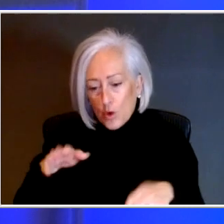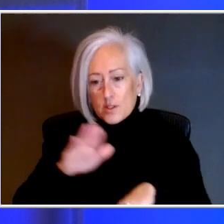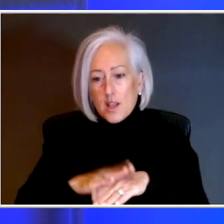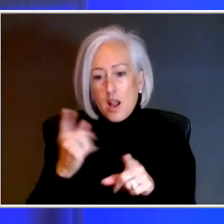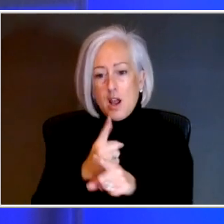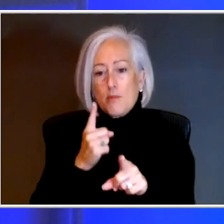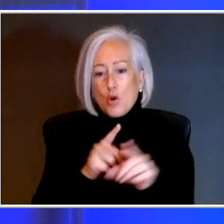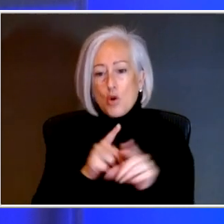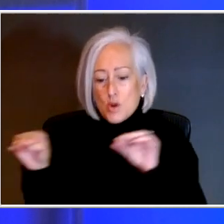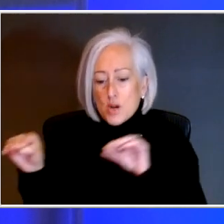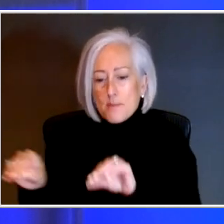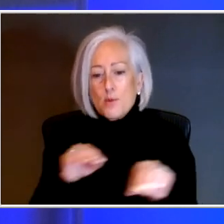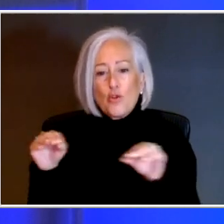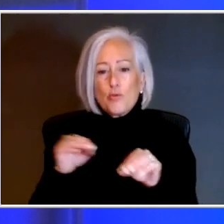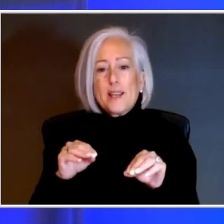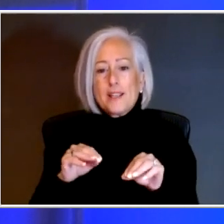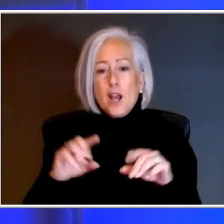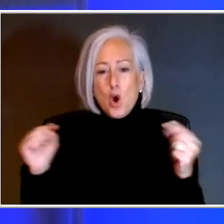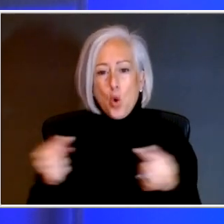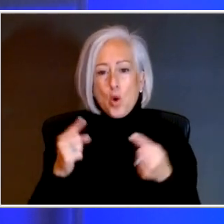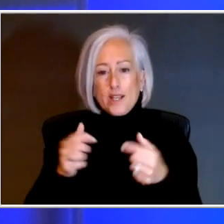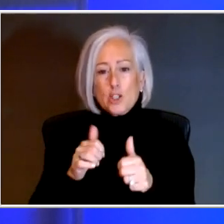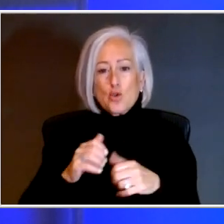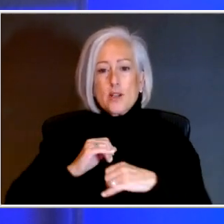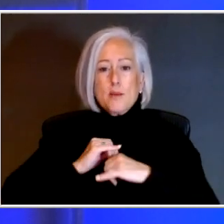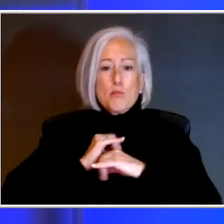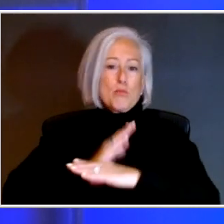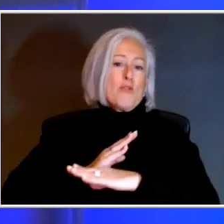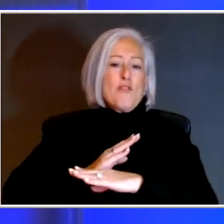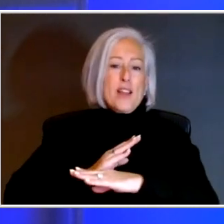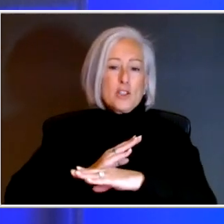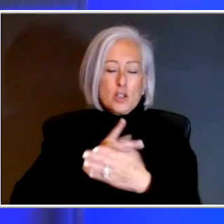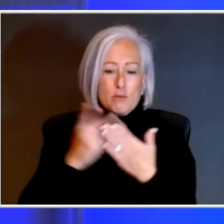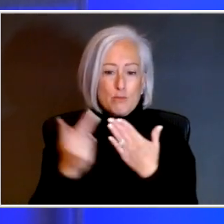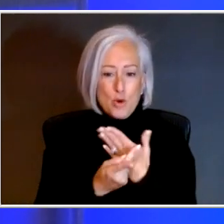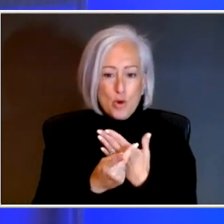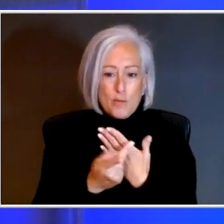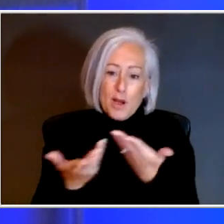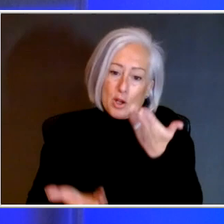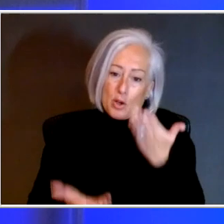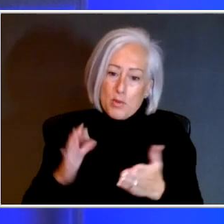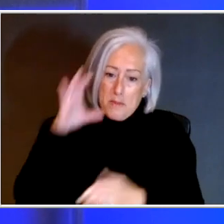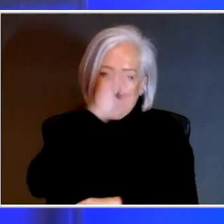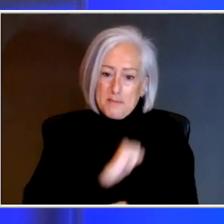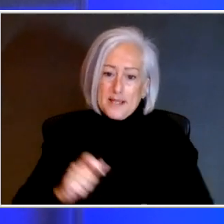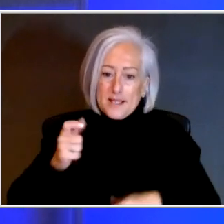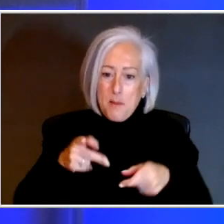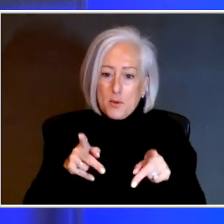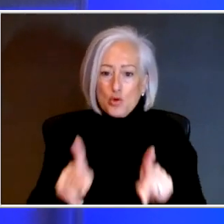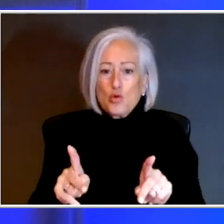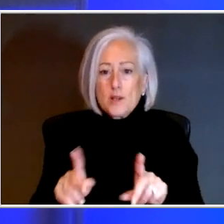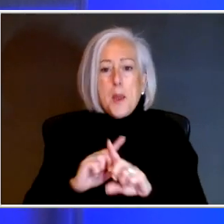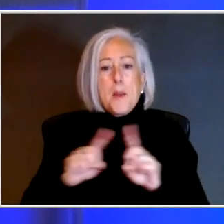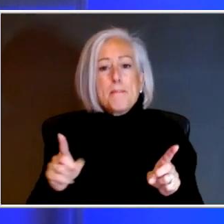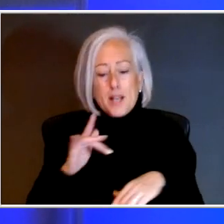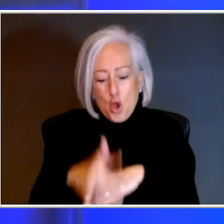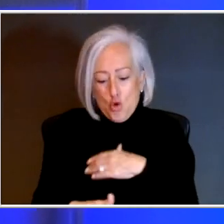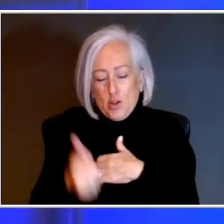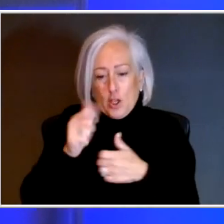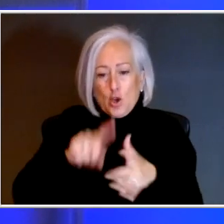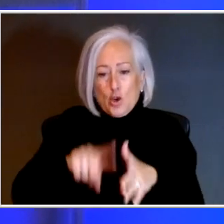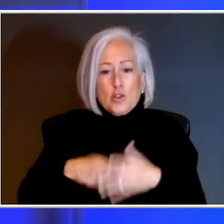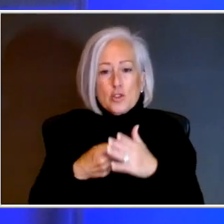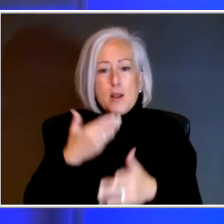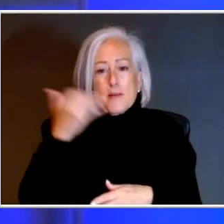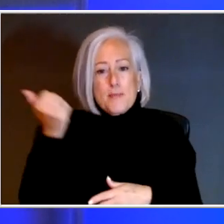injury prevention program, then we may have missed the boat. Now we can still catch up on that, but the earlier you start, the better. So it's not unreasonable